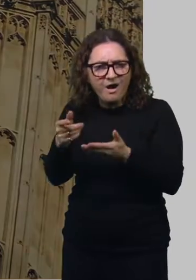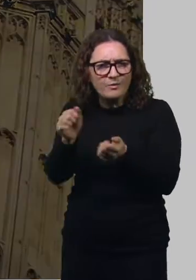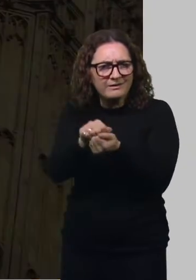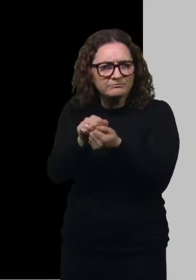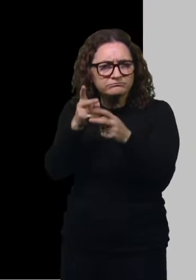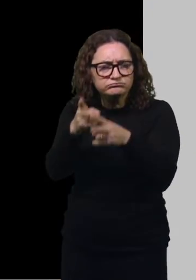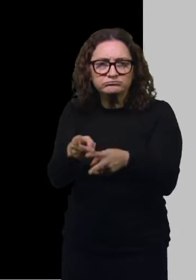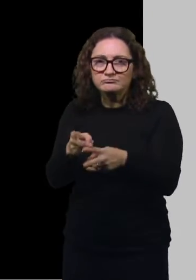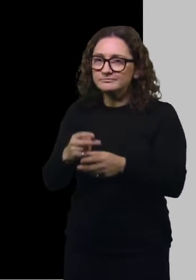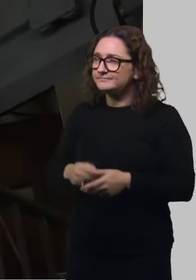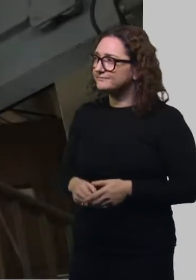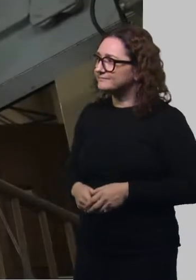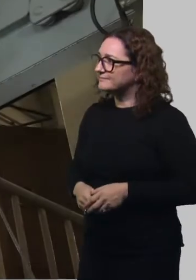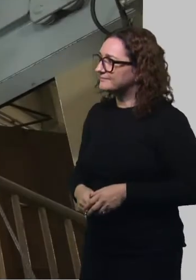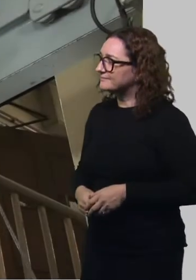preserved.